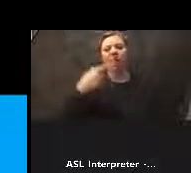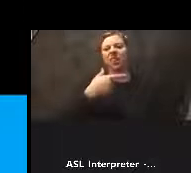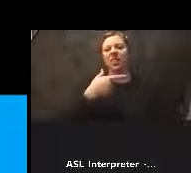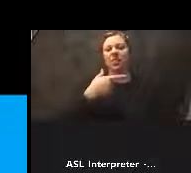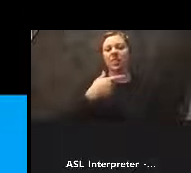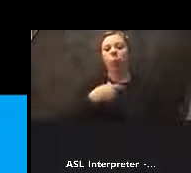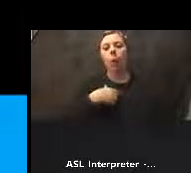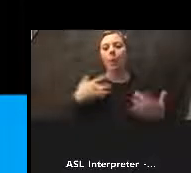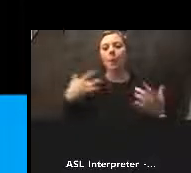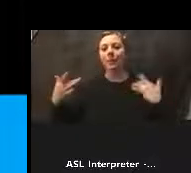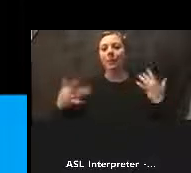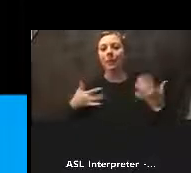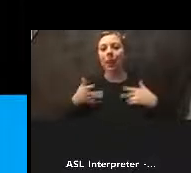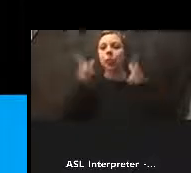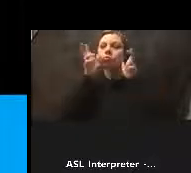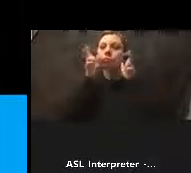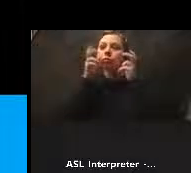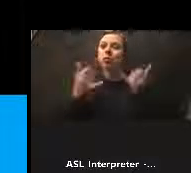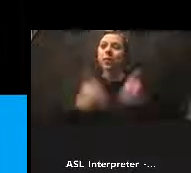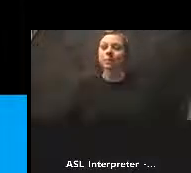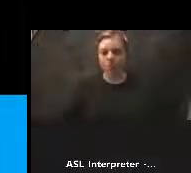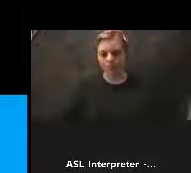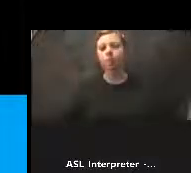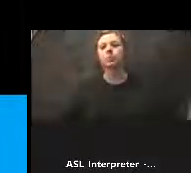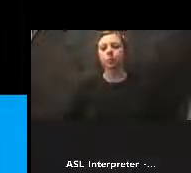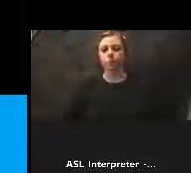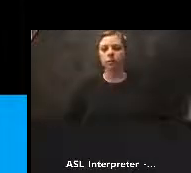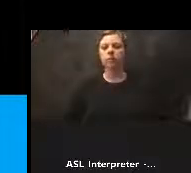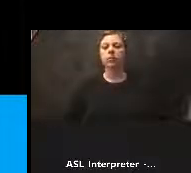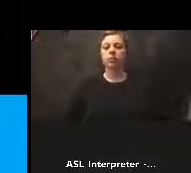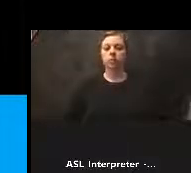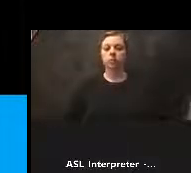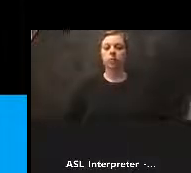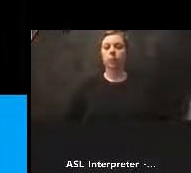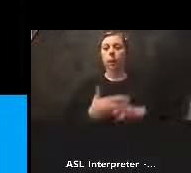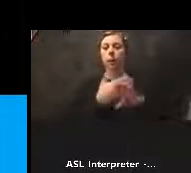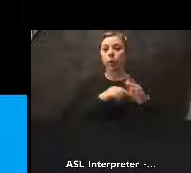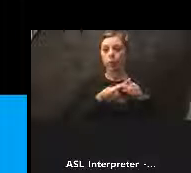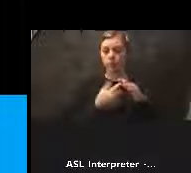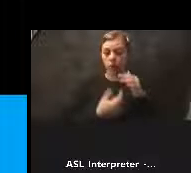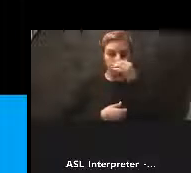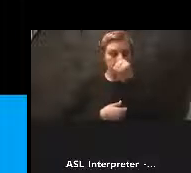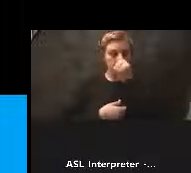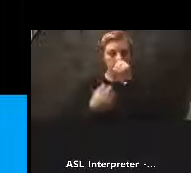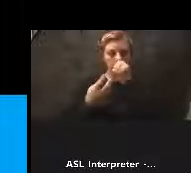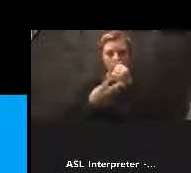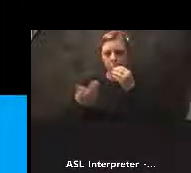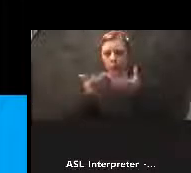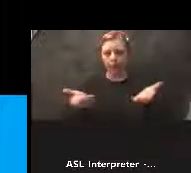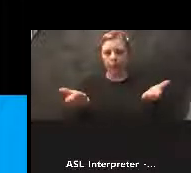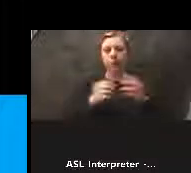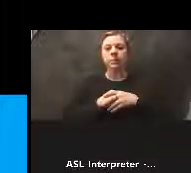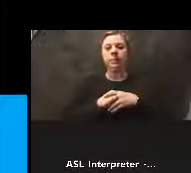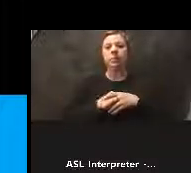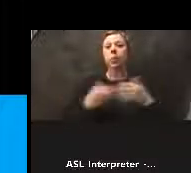what they have to share with us today. Before we get started, just a few housekeeping items. We do have